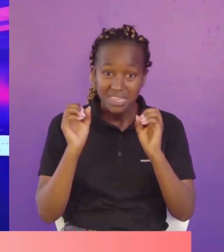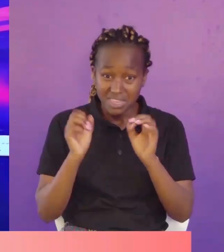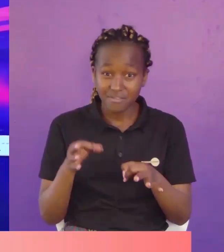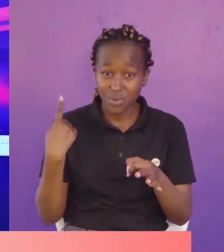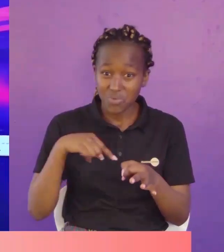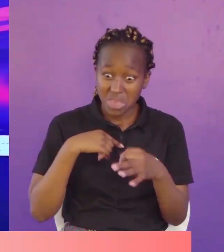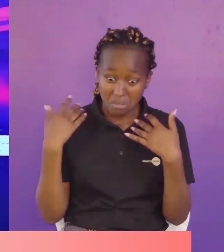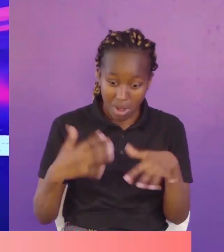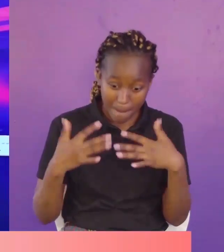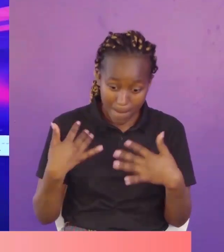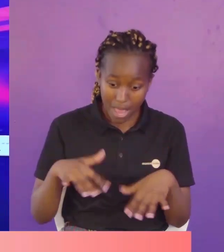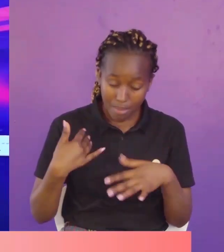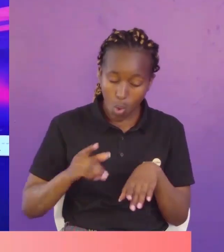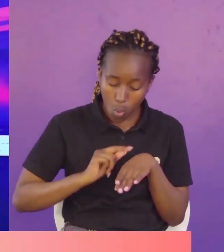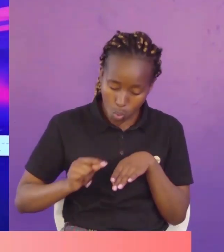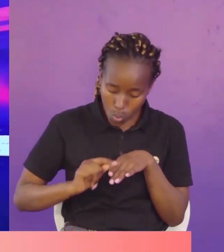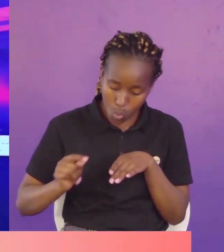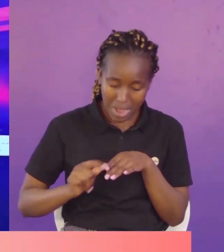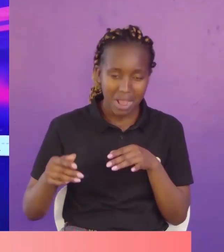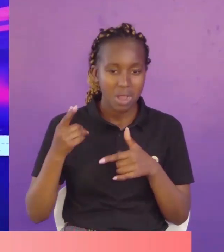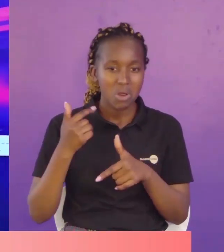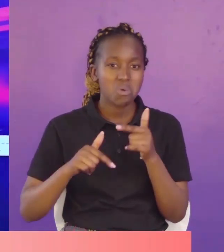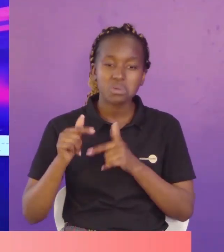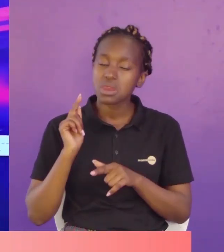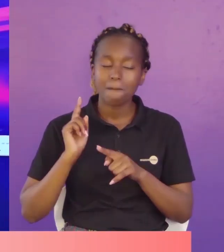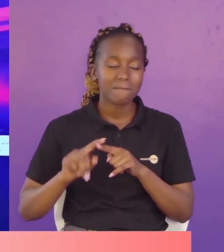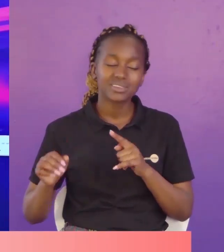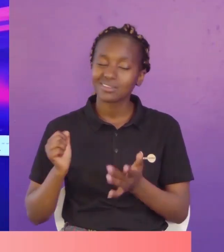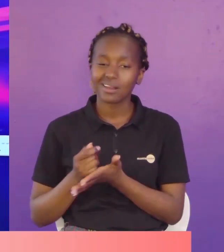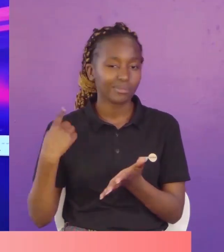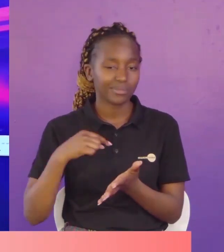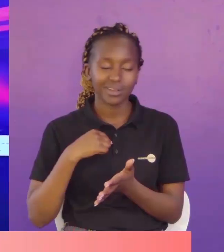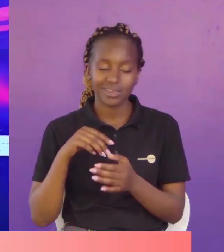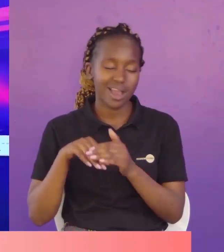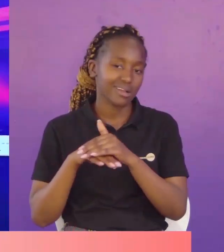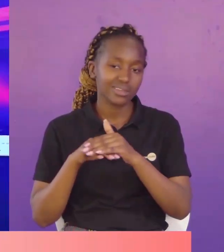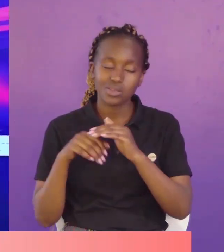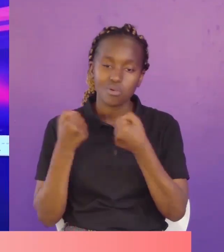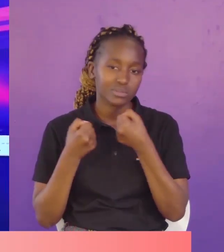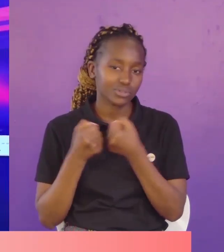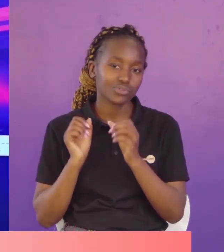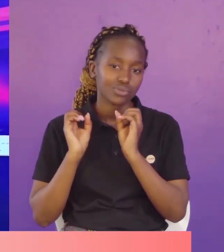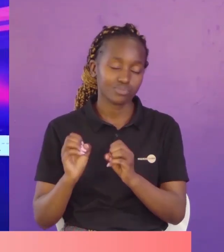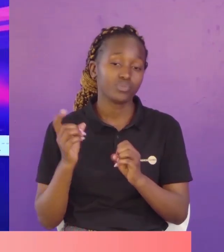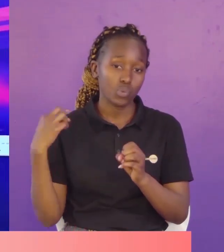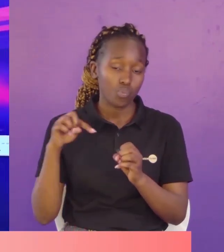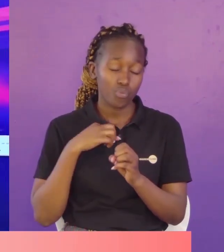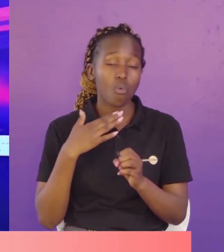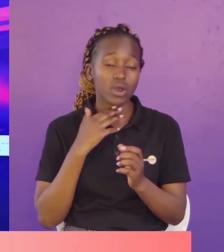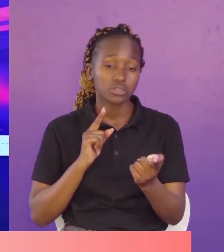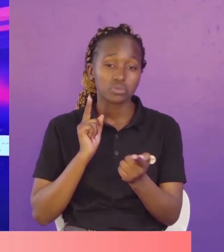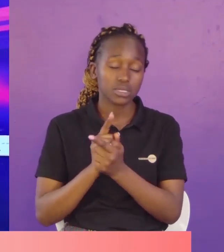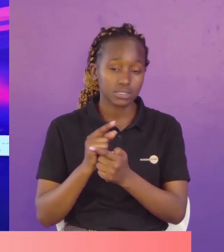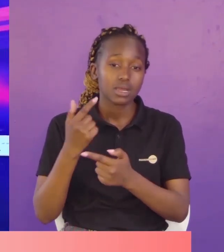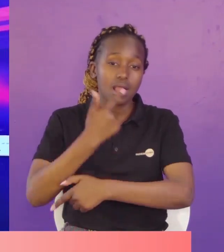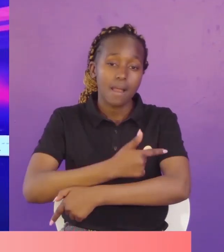play Seychelles and beat them, we are automatically out of this competition, because the game that we depended on was to win against